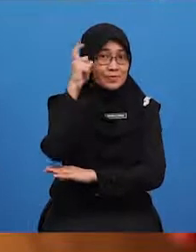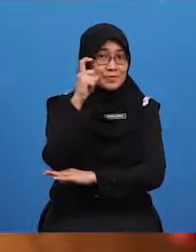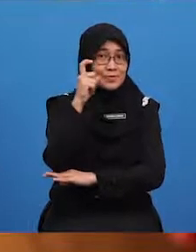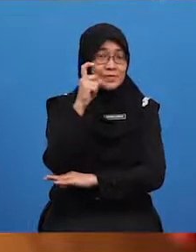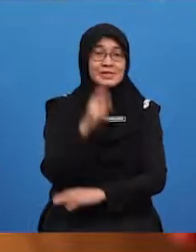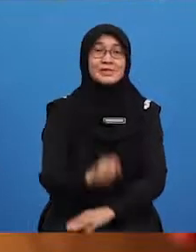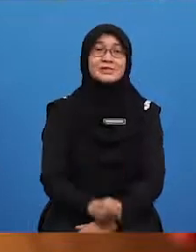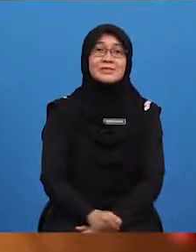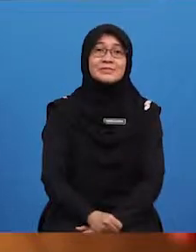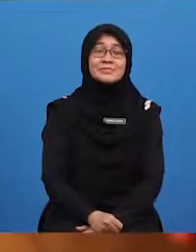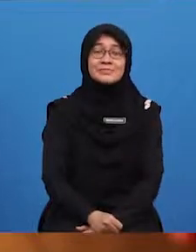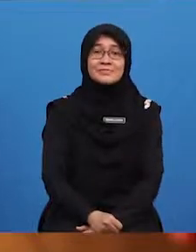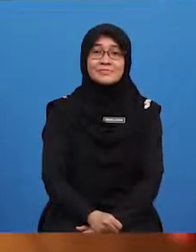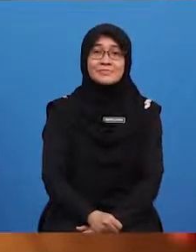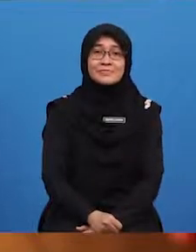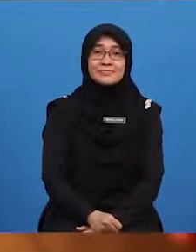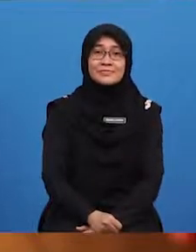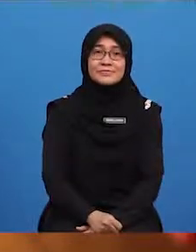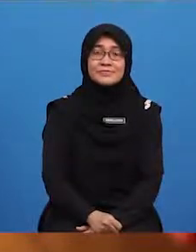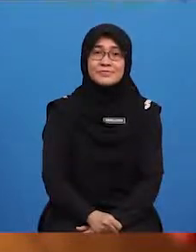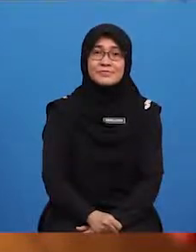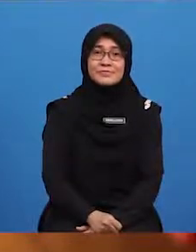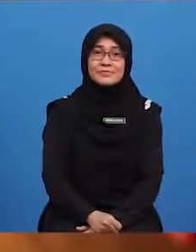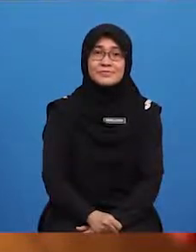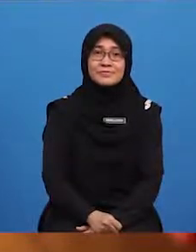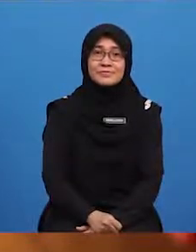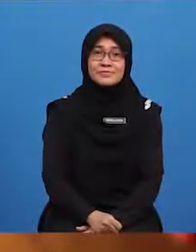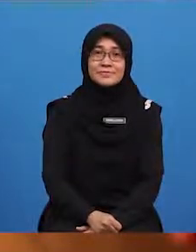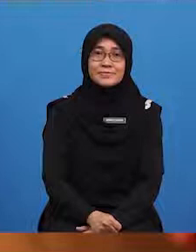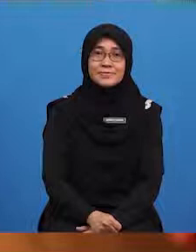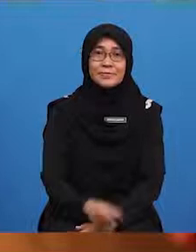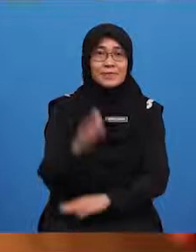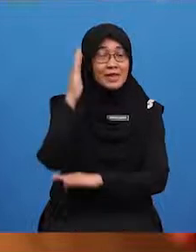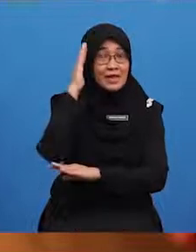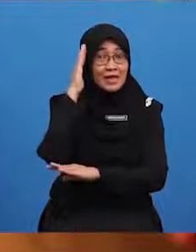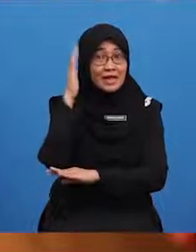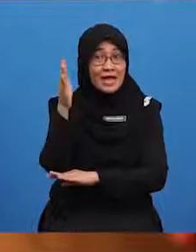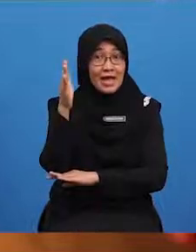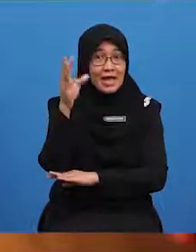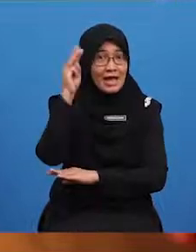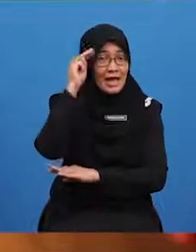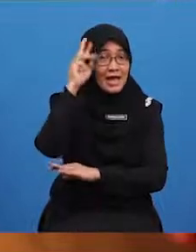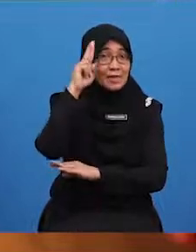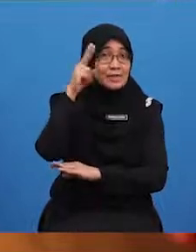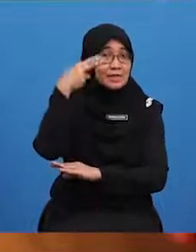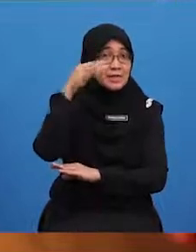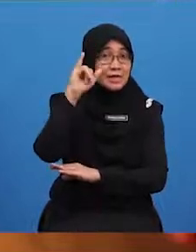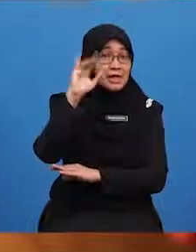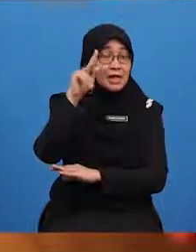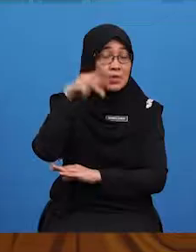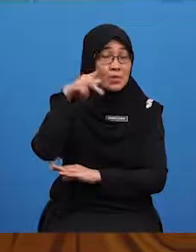You know what to do. Let's ask. 1, 2, go!